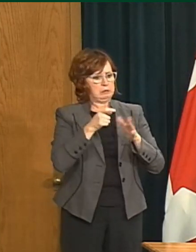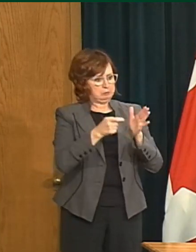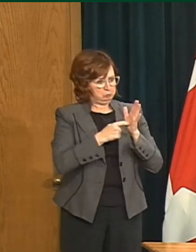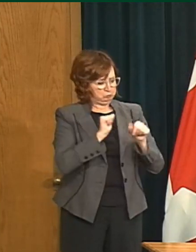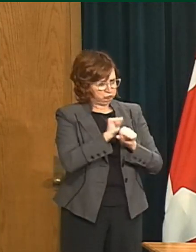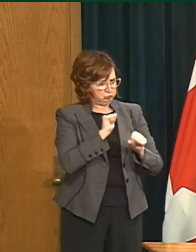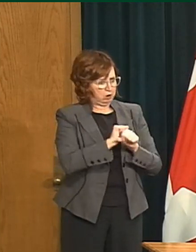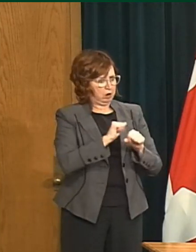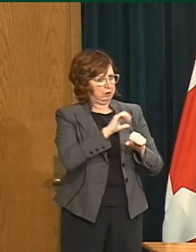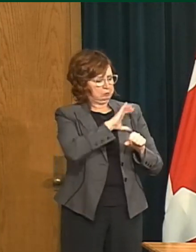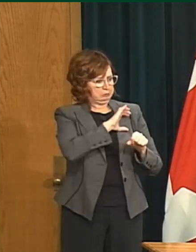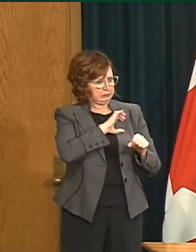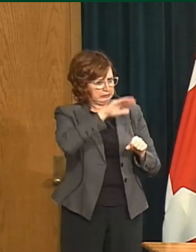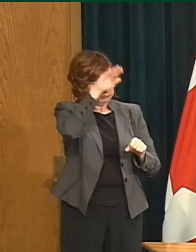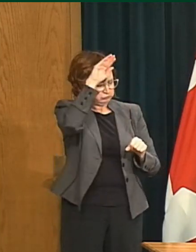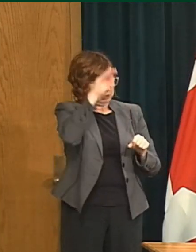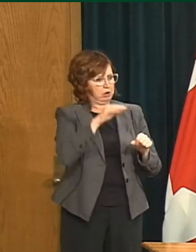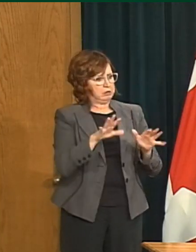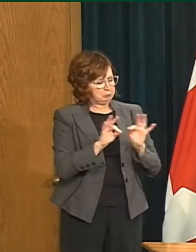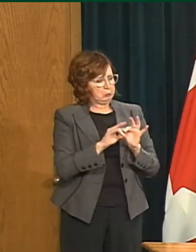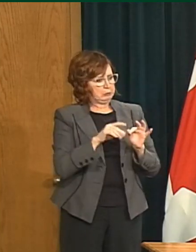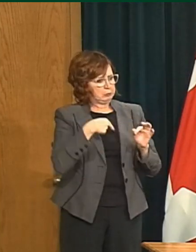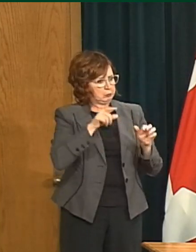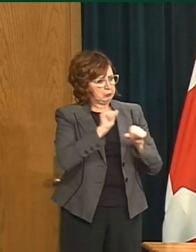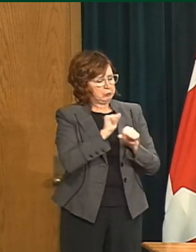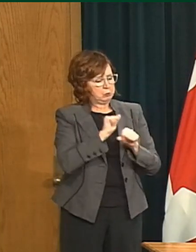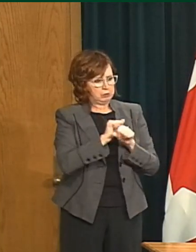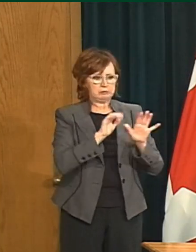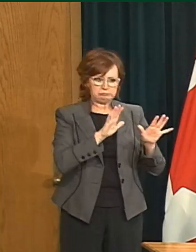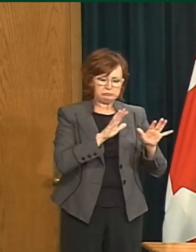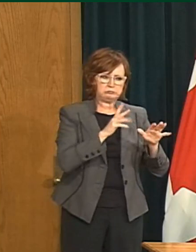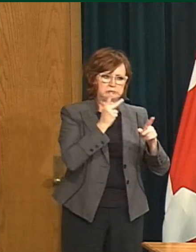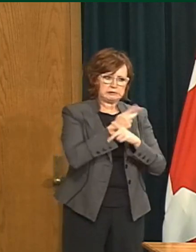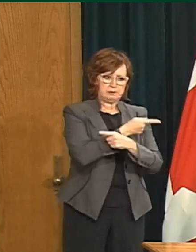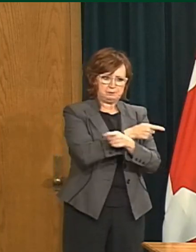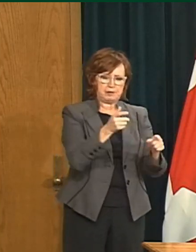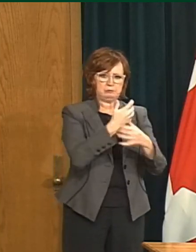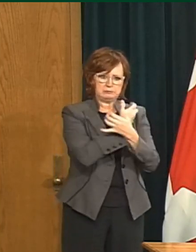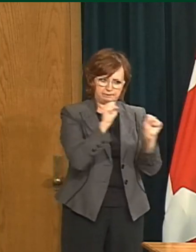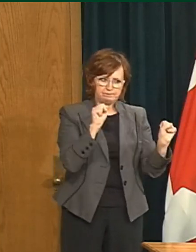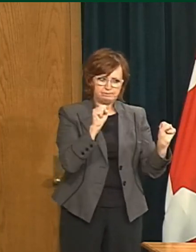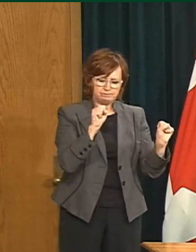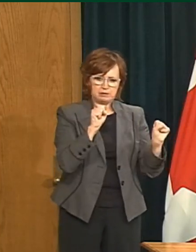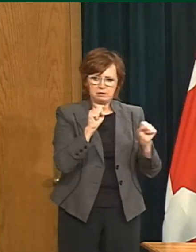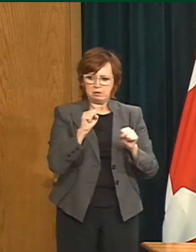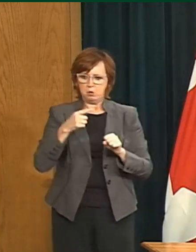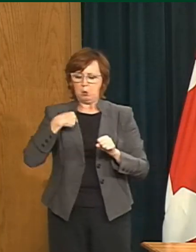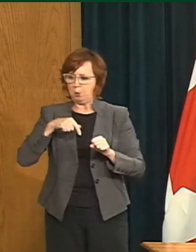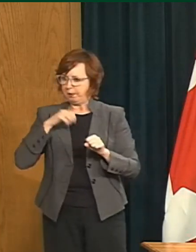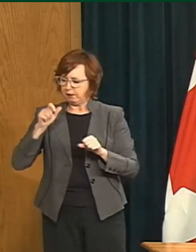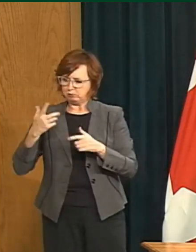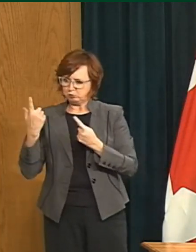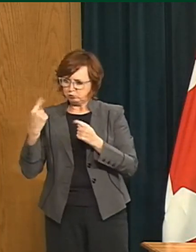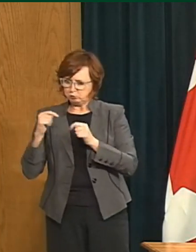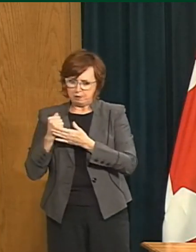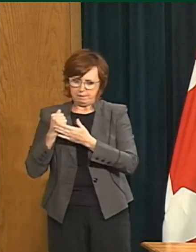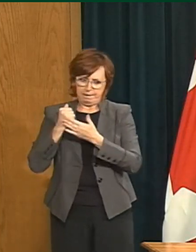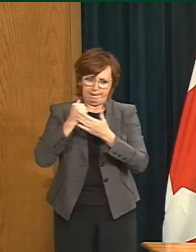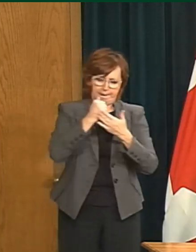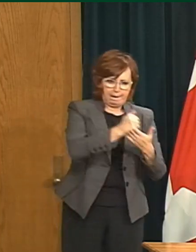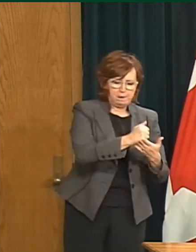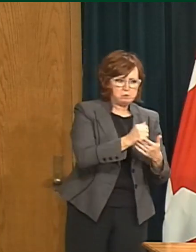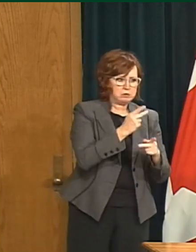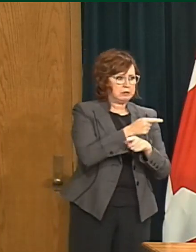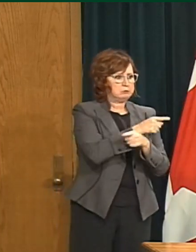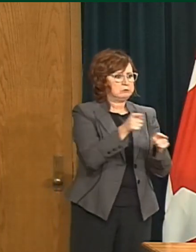to do everything they need to do to keep themselves safe, and we have to do everything as individuals to keep them safe in terms of how we access those services,